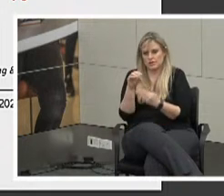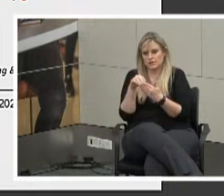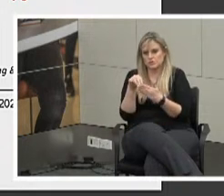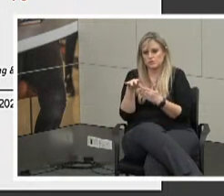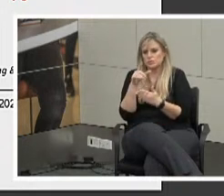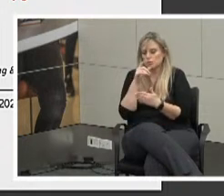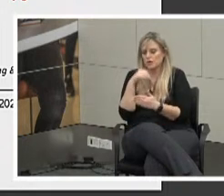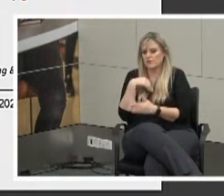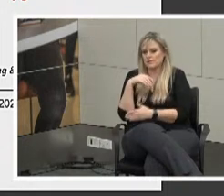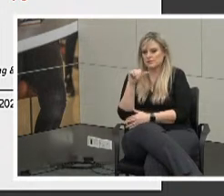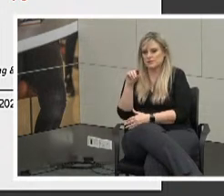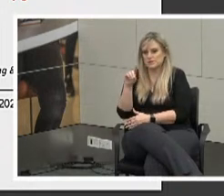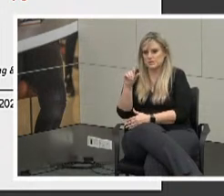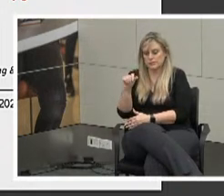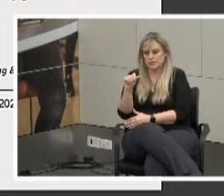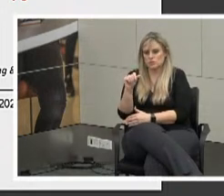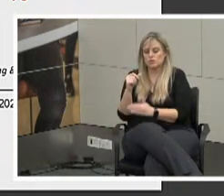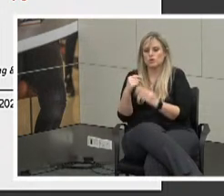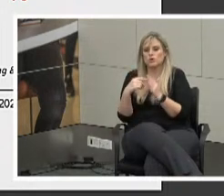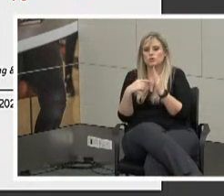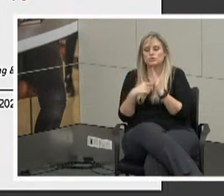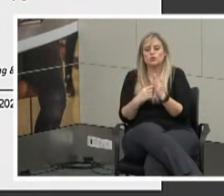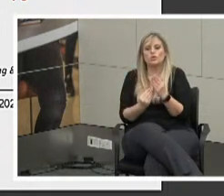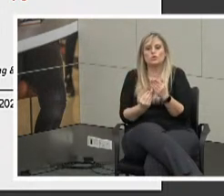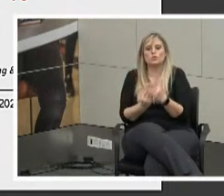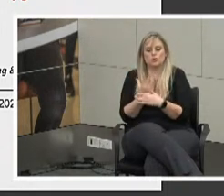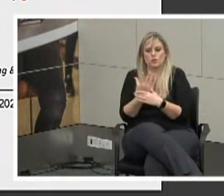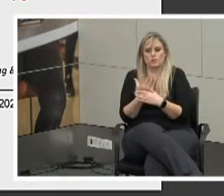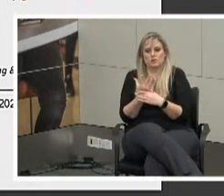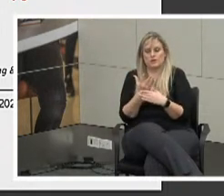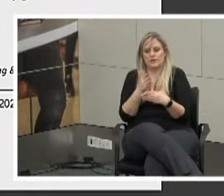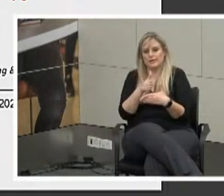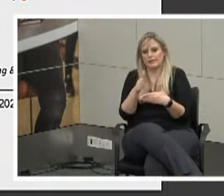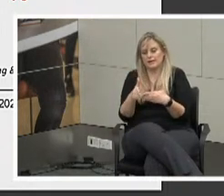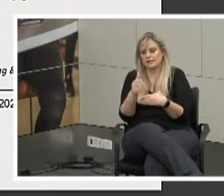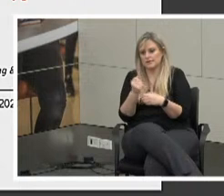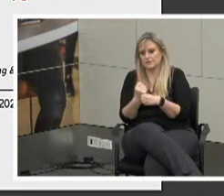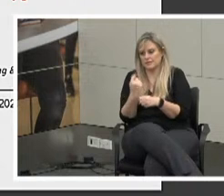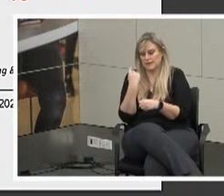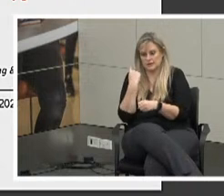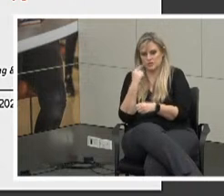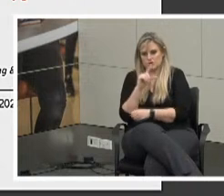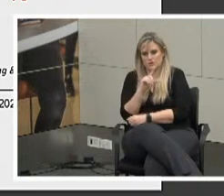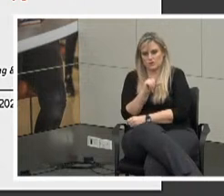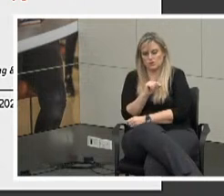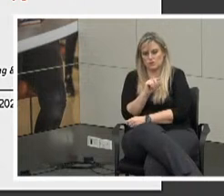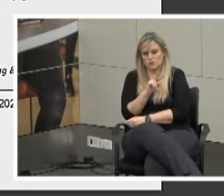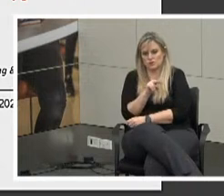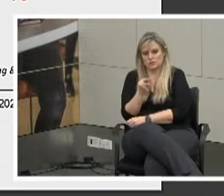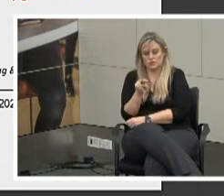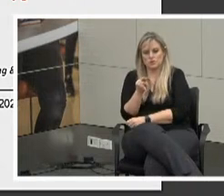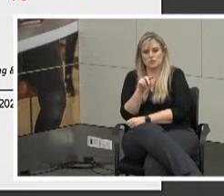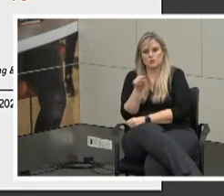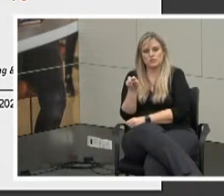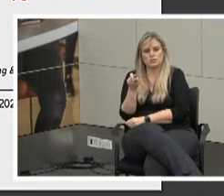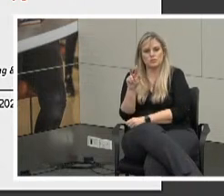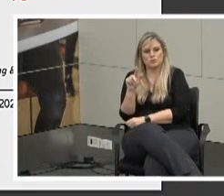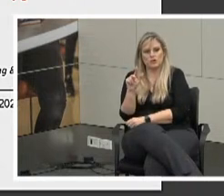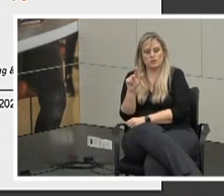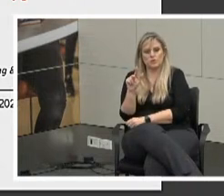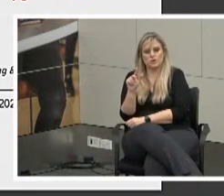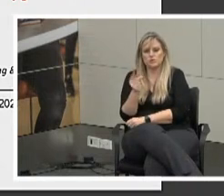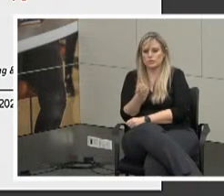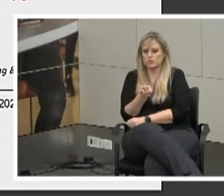disabilities who achieved growth at the end of last year for the 2223 years so it's very two